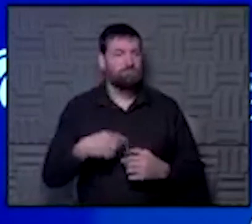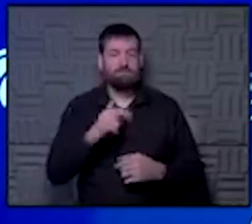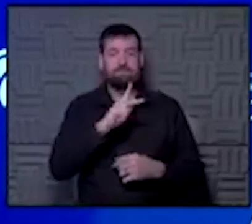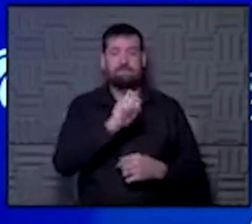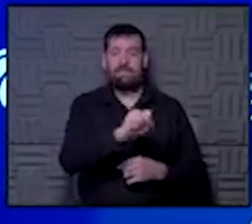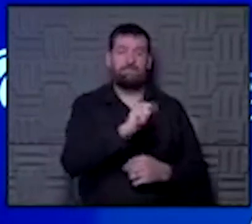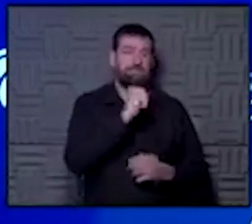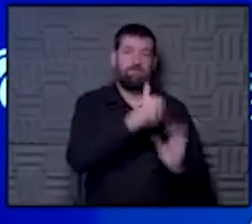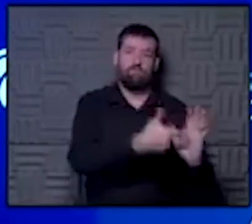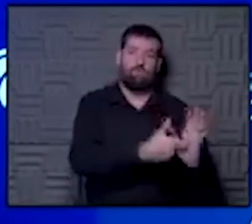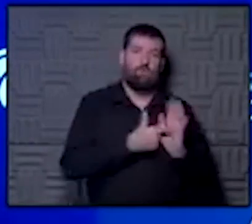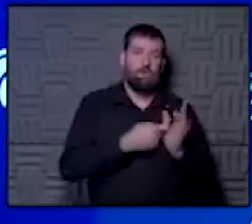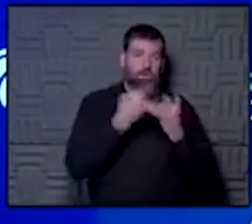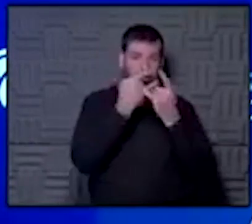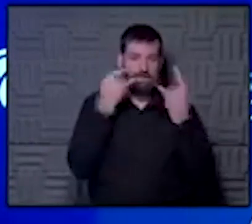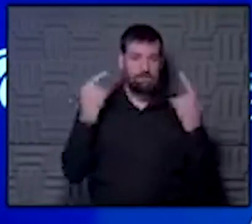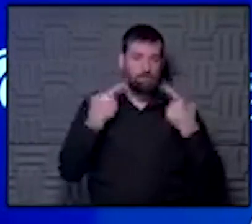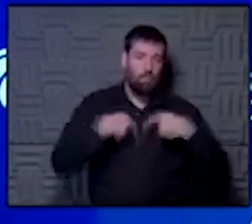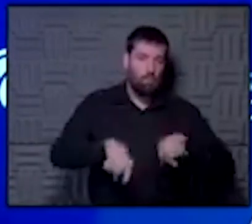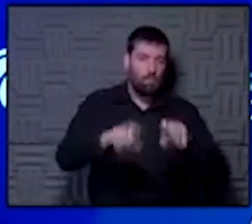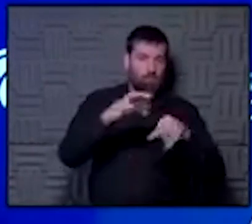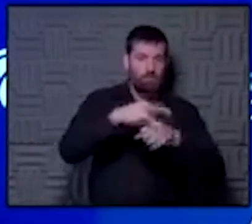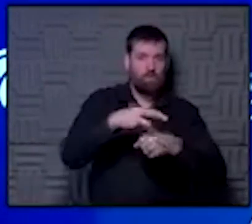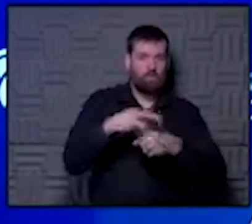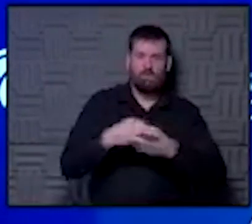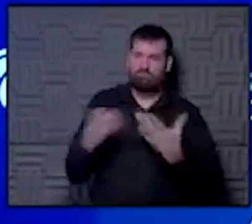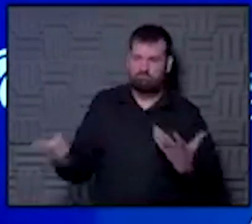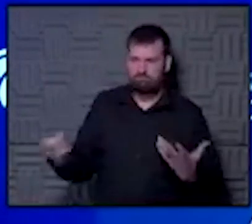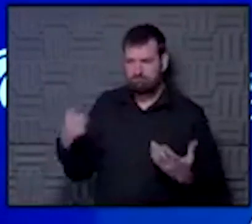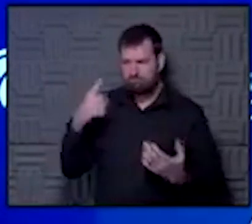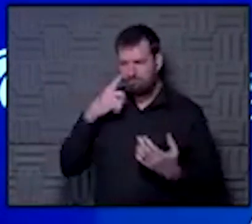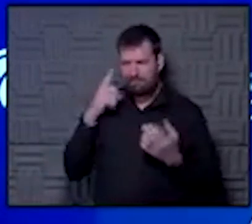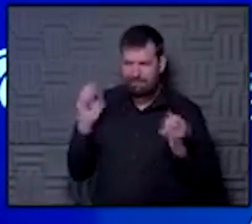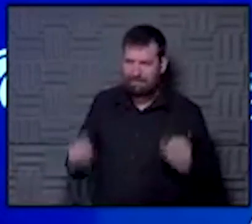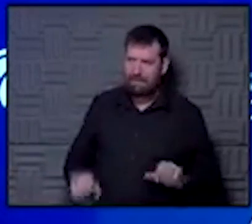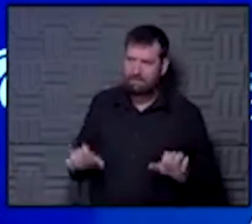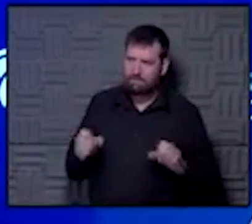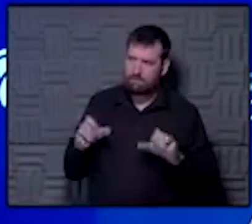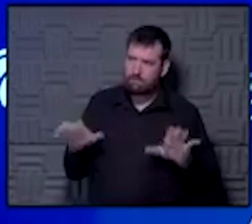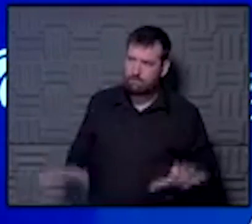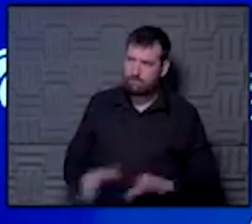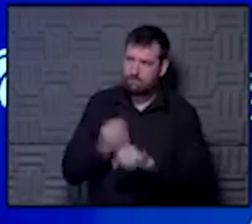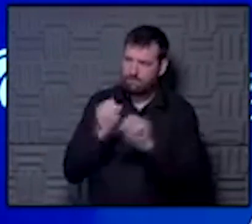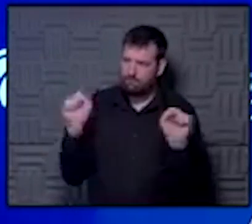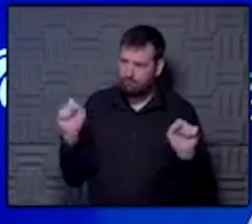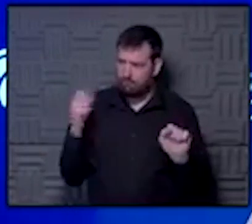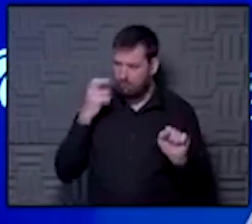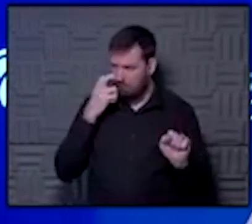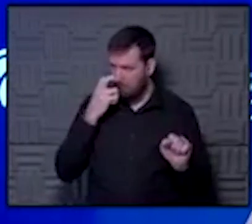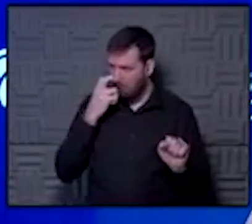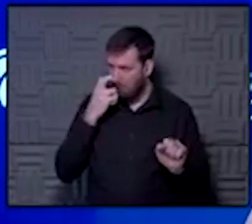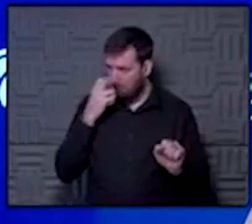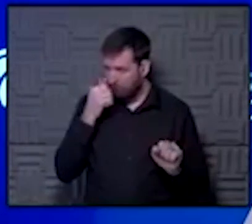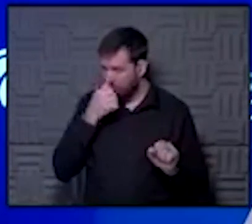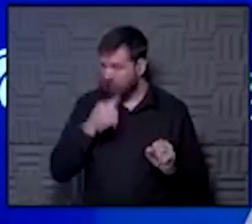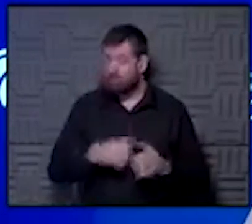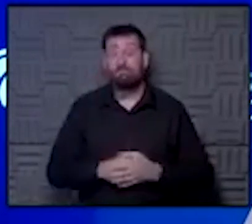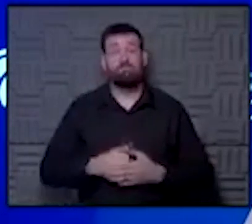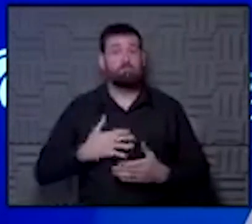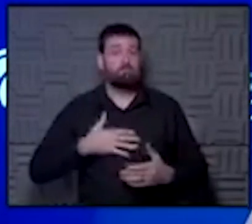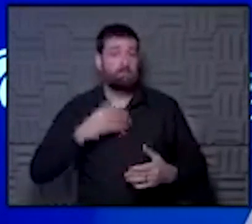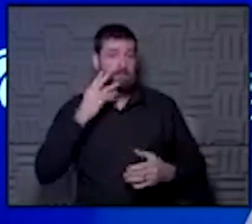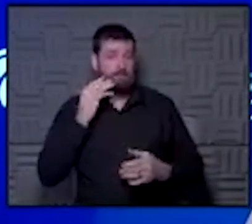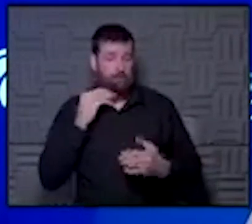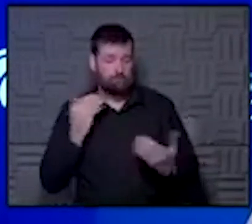not require masks while voting, what makes you so certain it can be done safely? So my experience is based